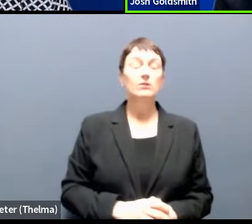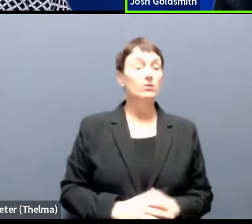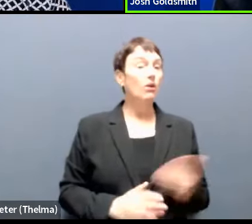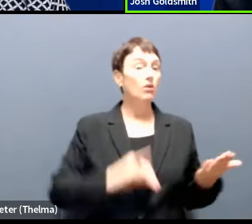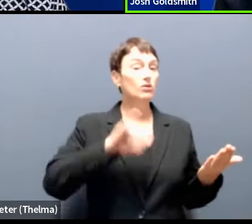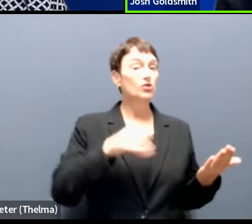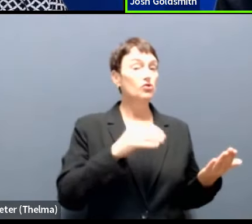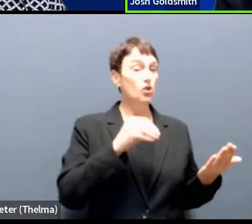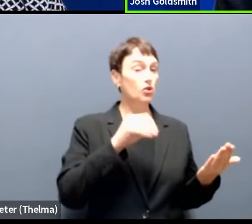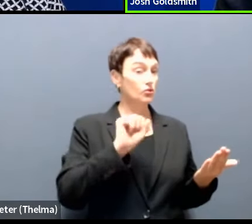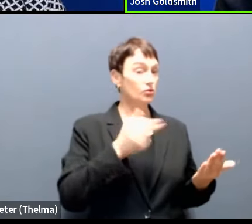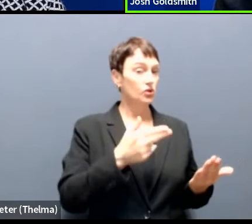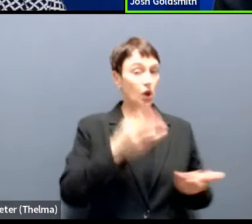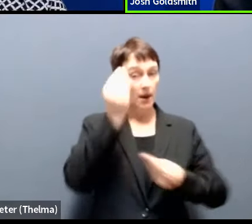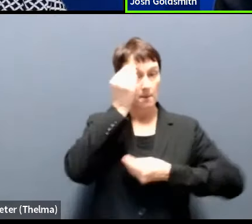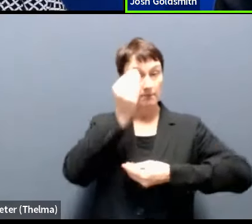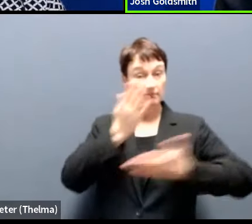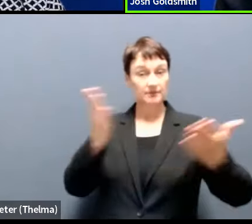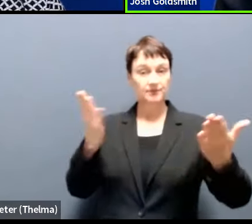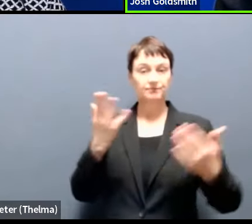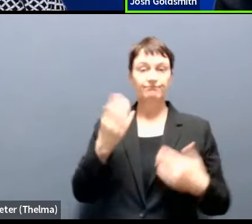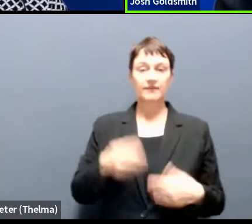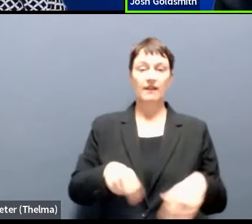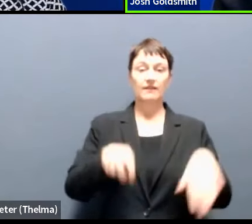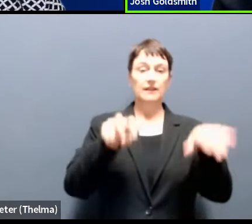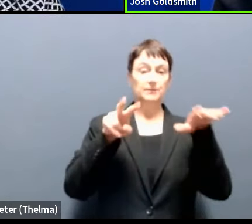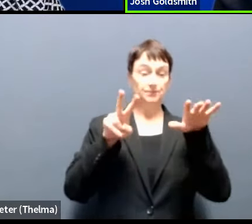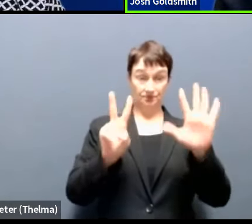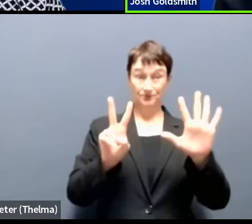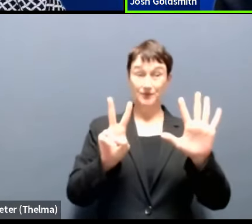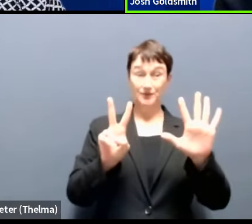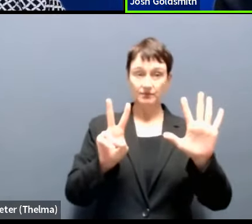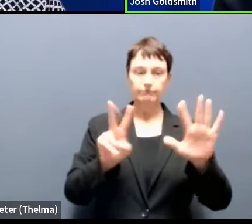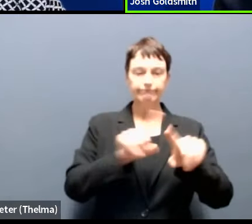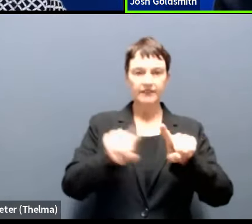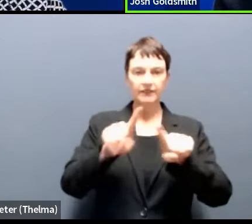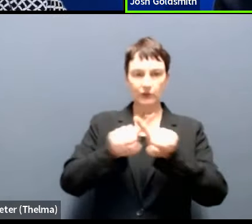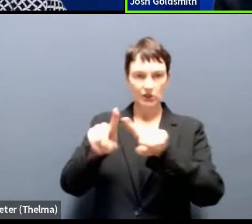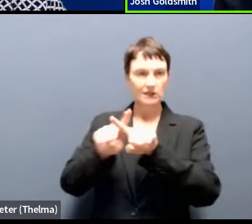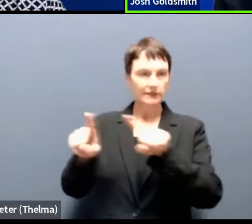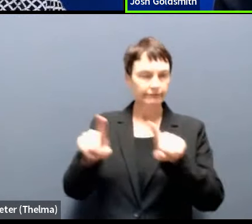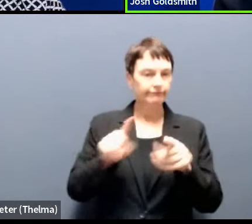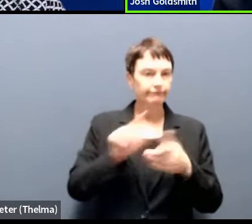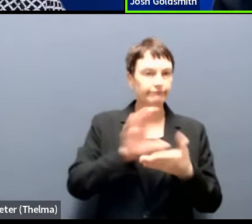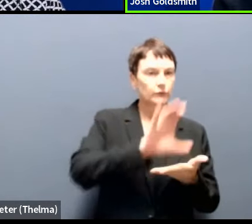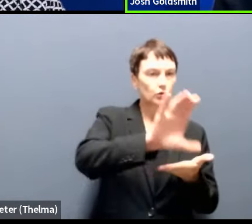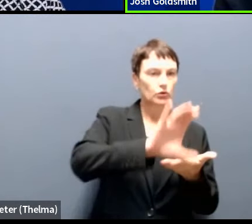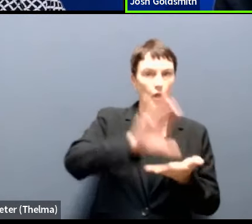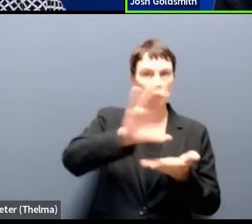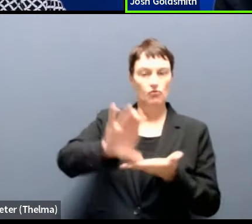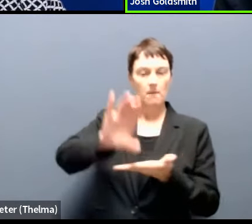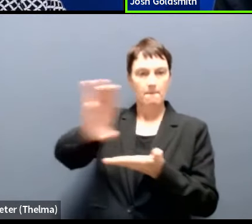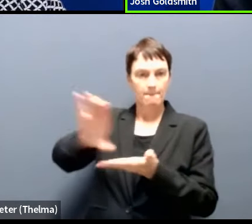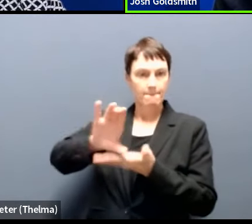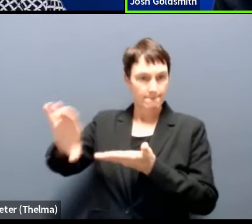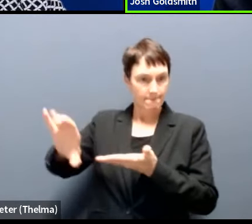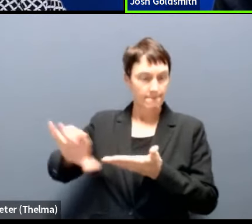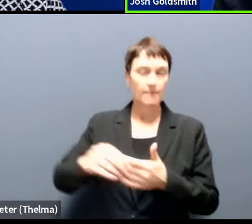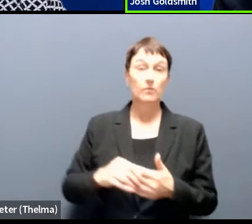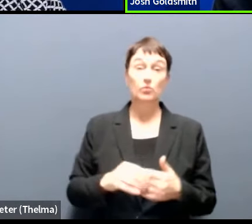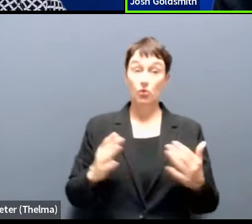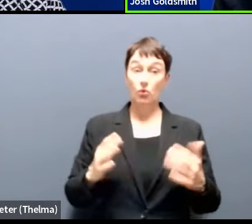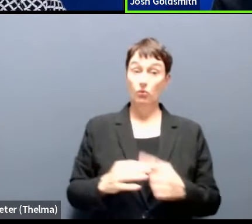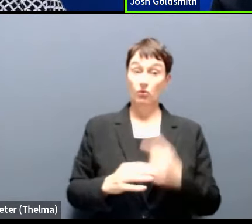scholarships available for the 2022 Innovation in Interpreting Summit. First of all, as Nora